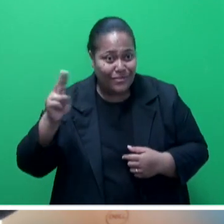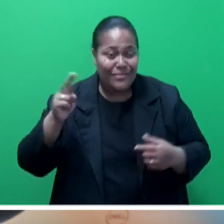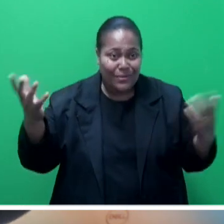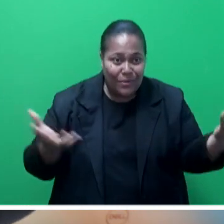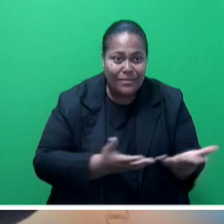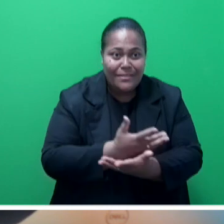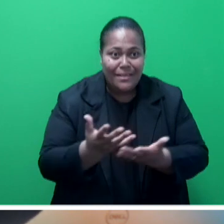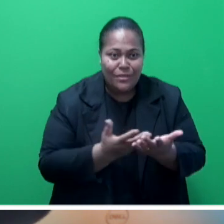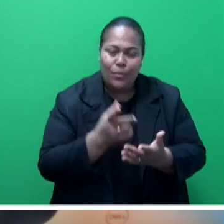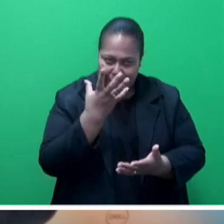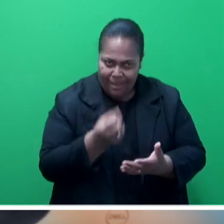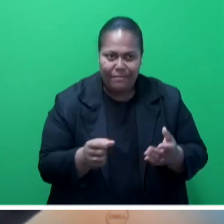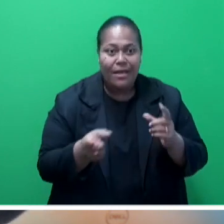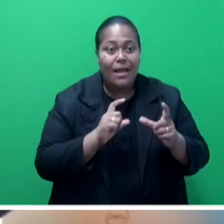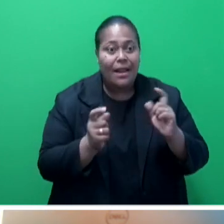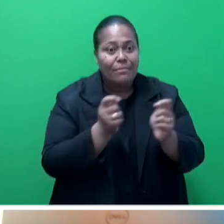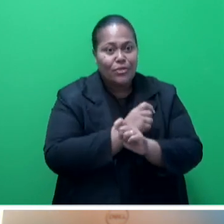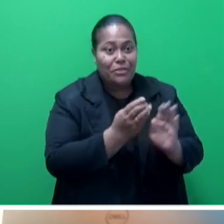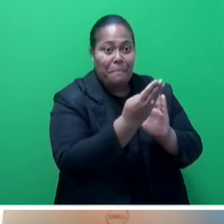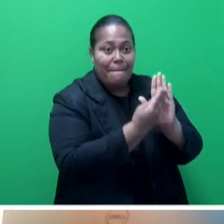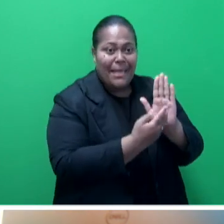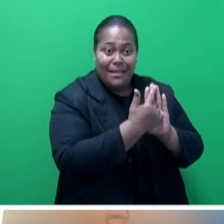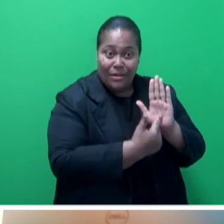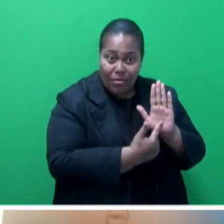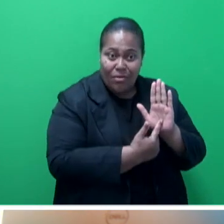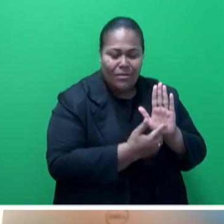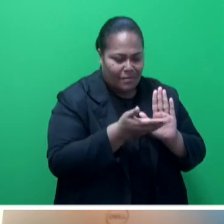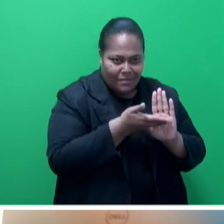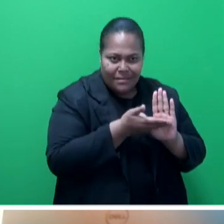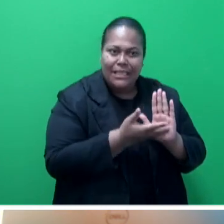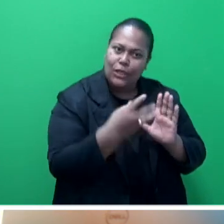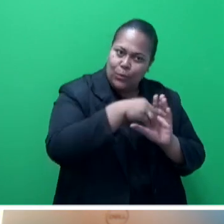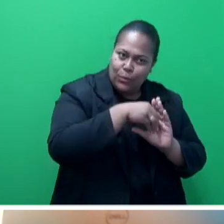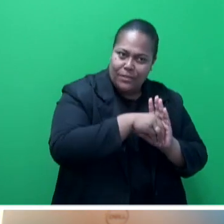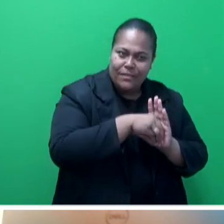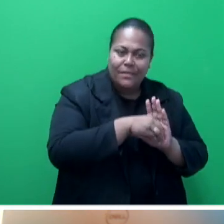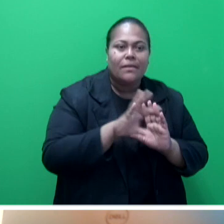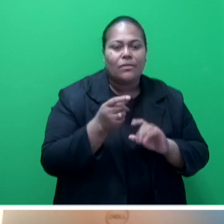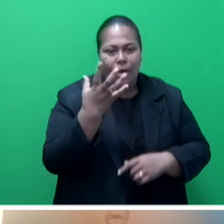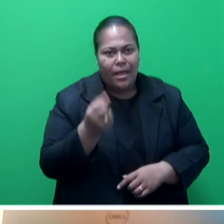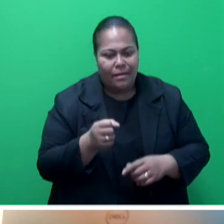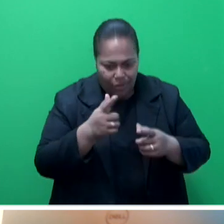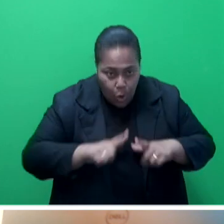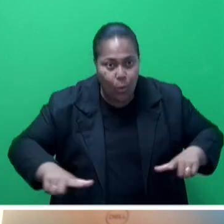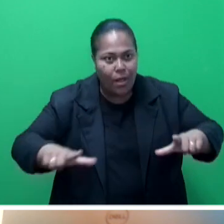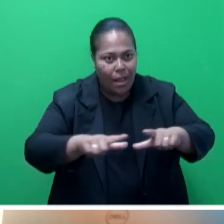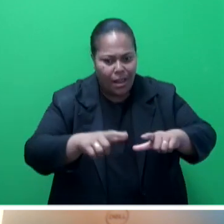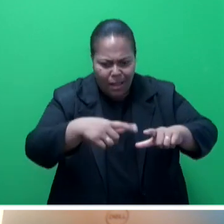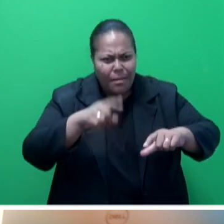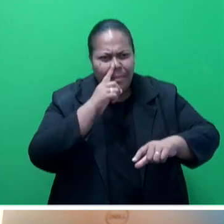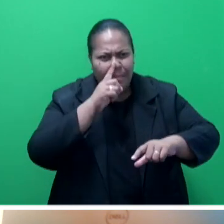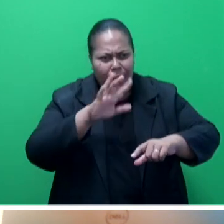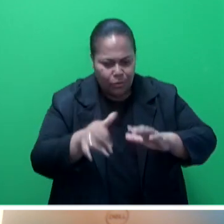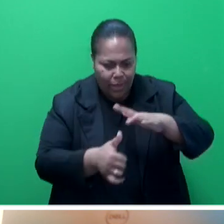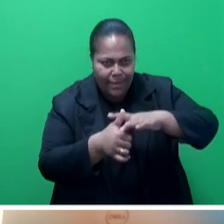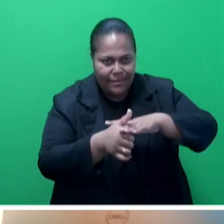bill, which will create the legislative framework for creating carbon markets in Fiji and enabling local resource owners to